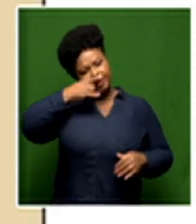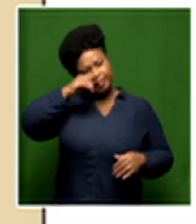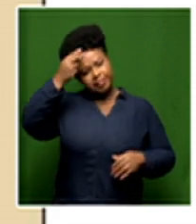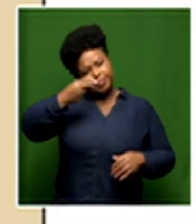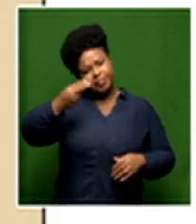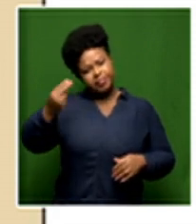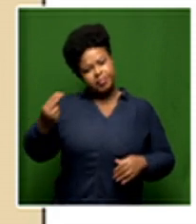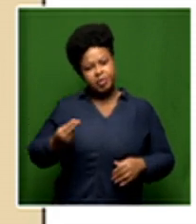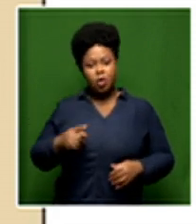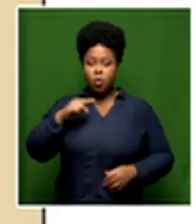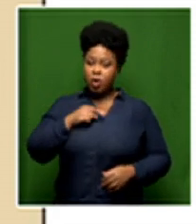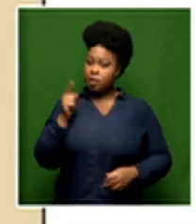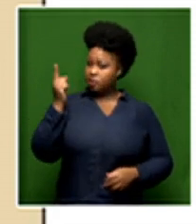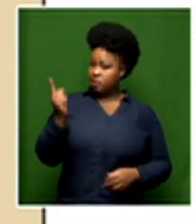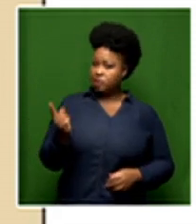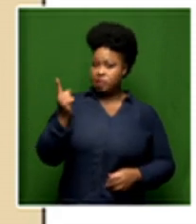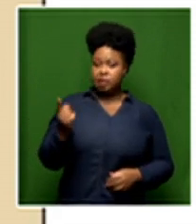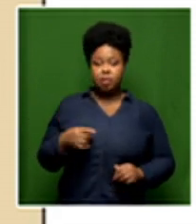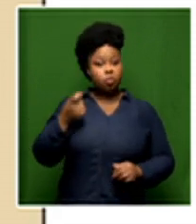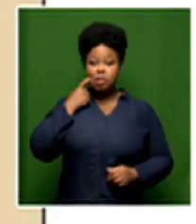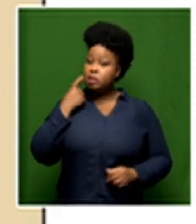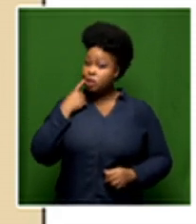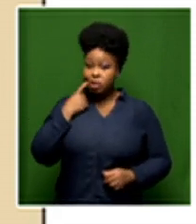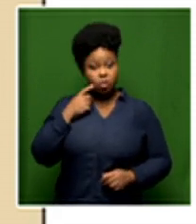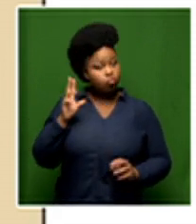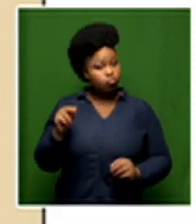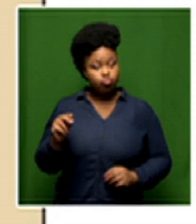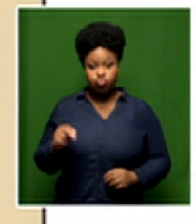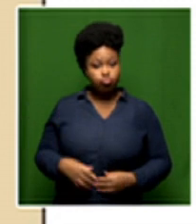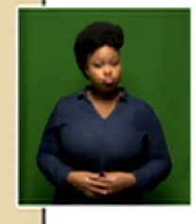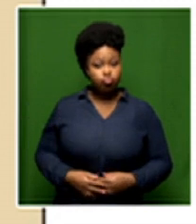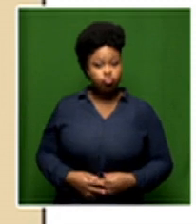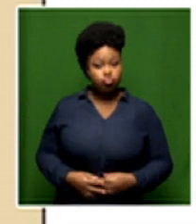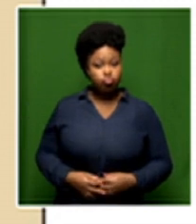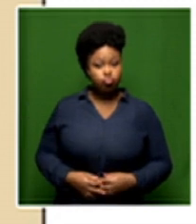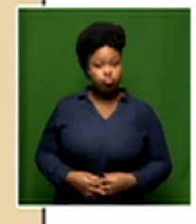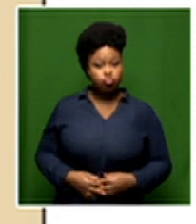cartoonist? Because this obviously isn't an easy field to break into.